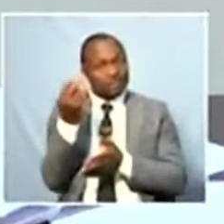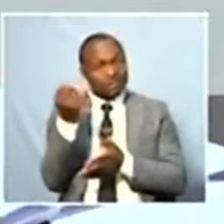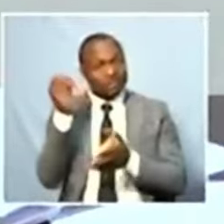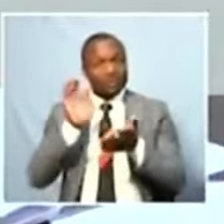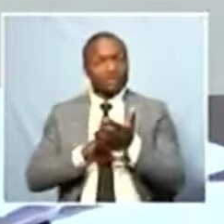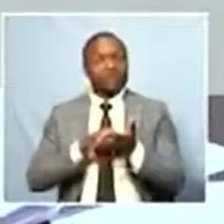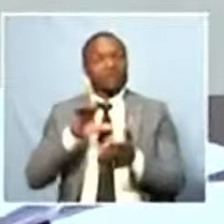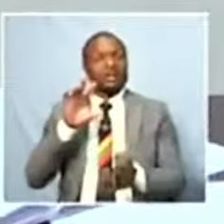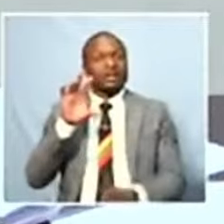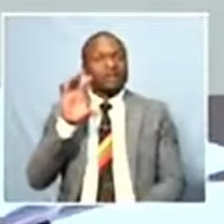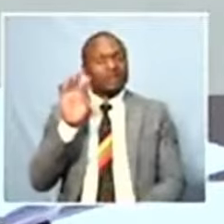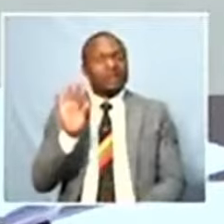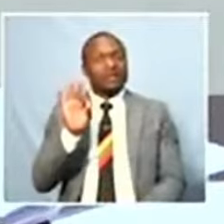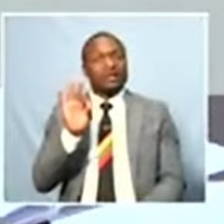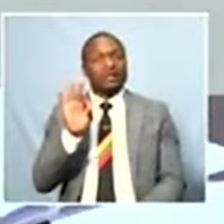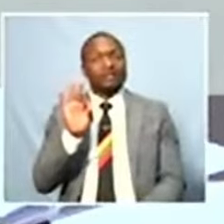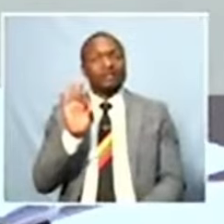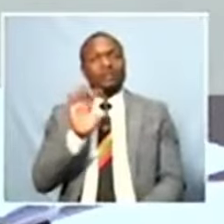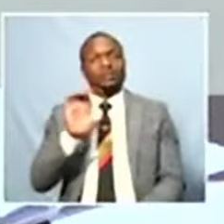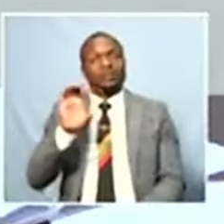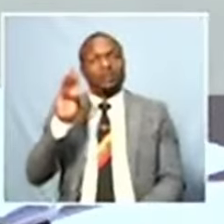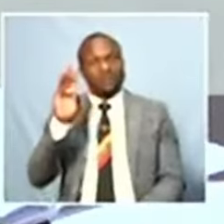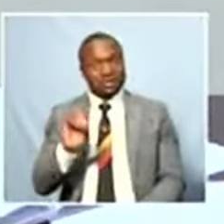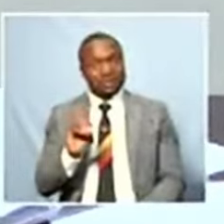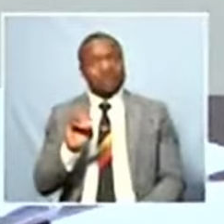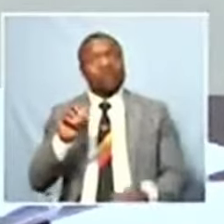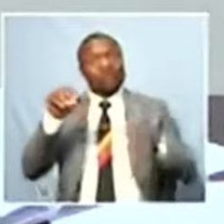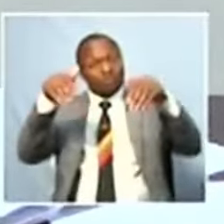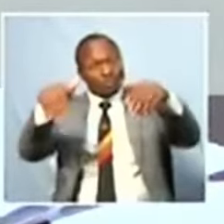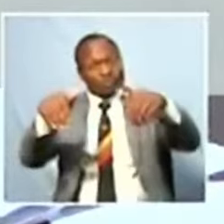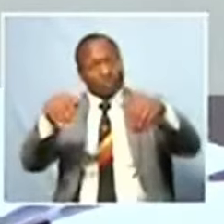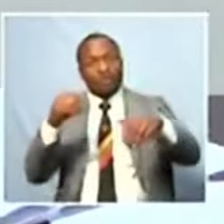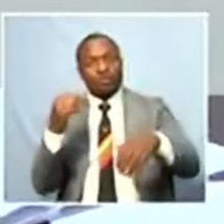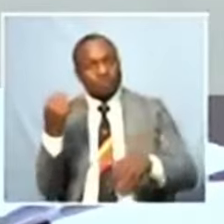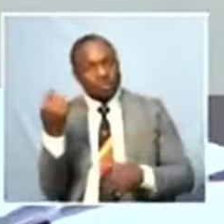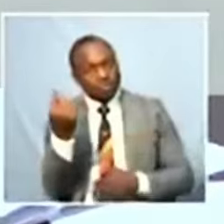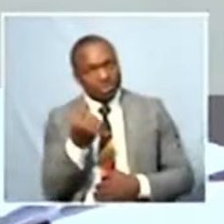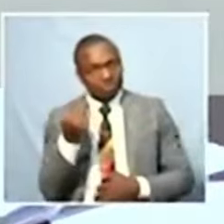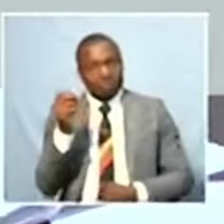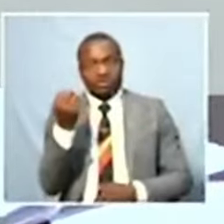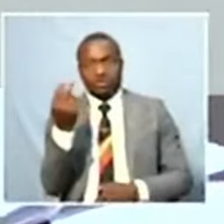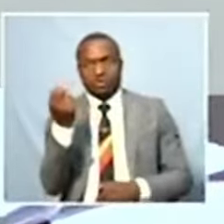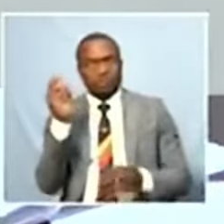12,960 per bus per year. That big bus, they are paying only